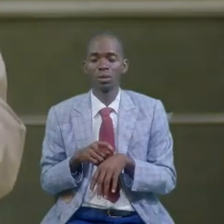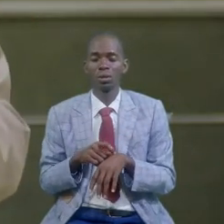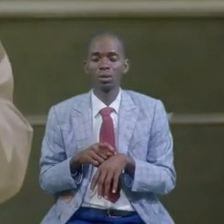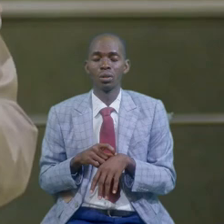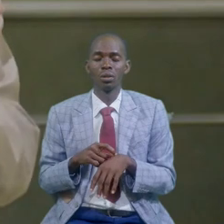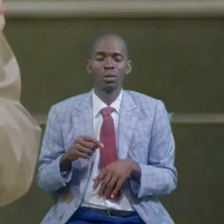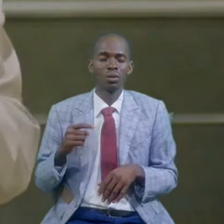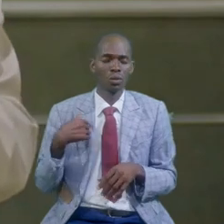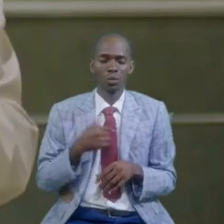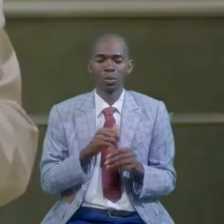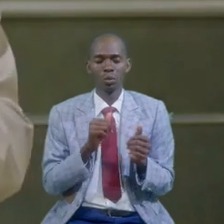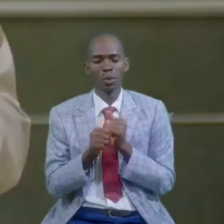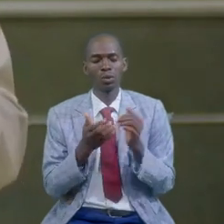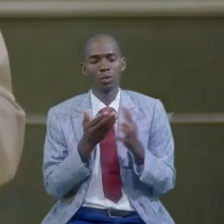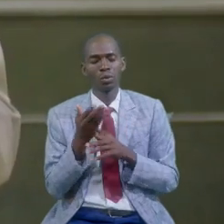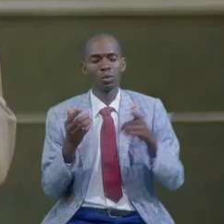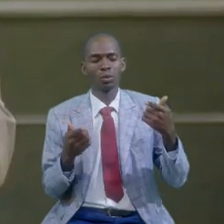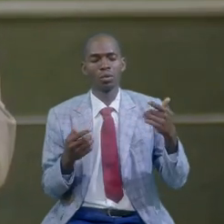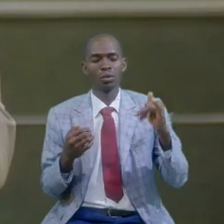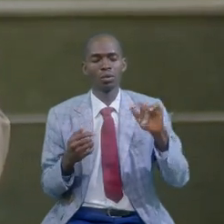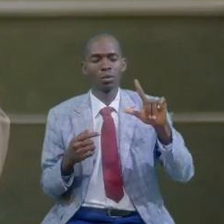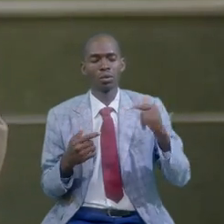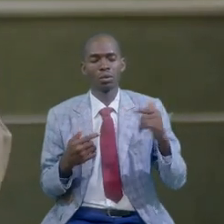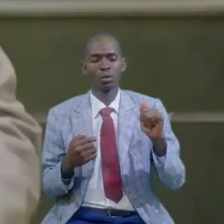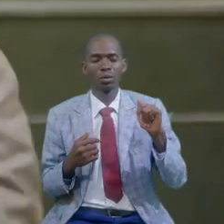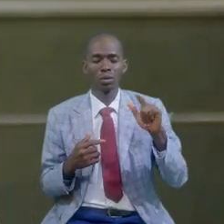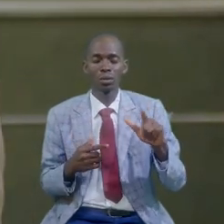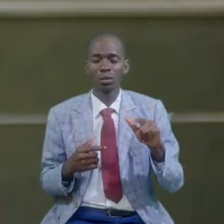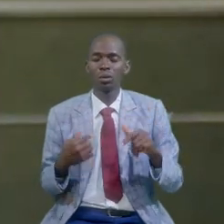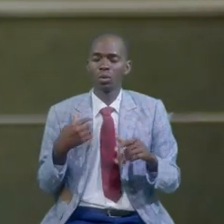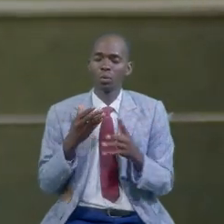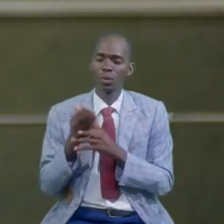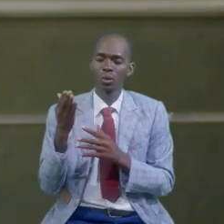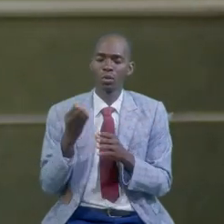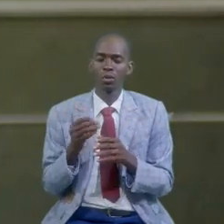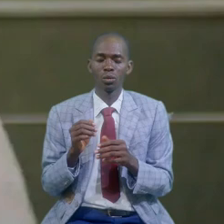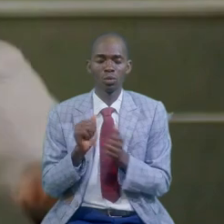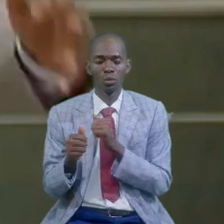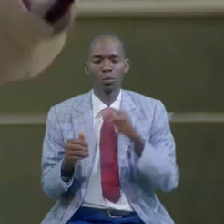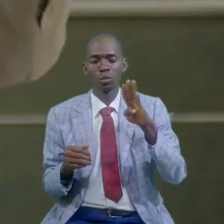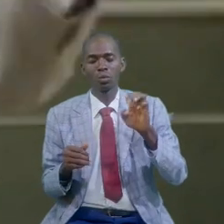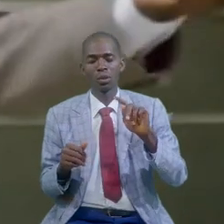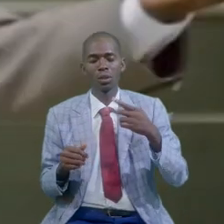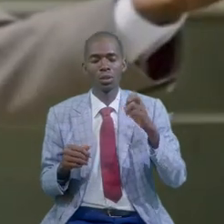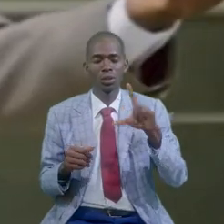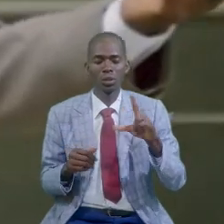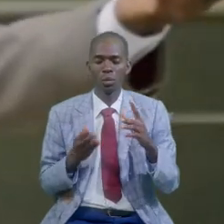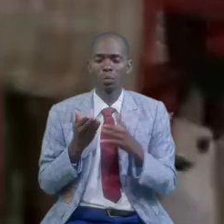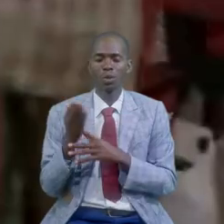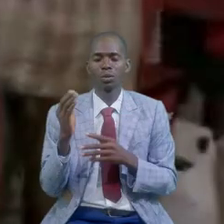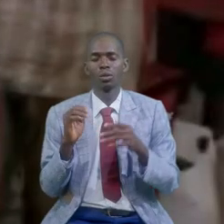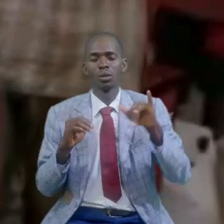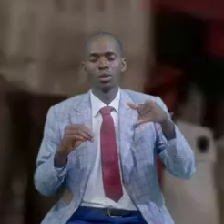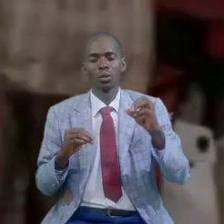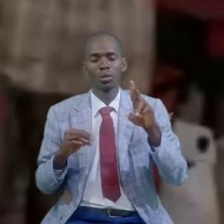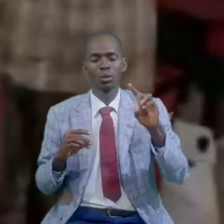Gilgal, you pass through Bethel, you pass through Jordan. Now the mantle